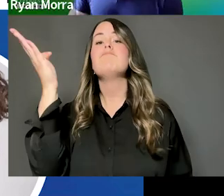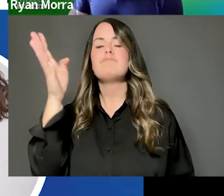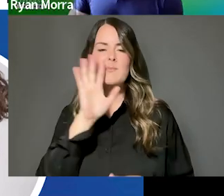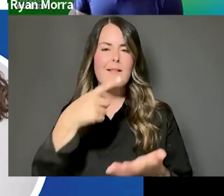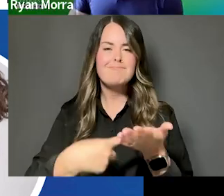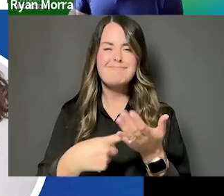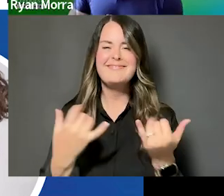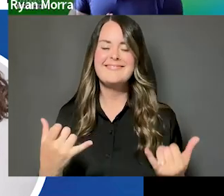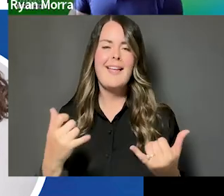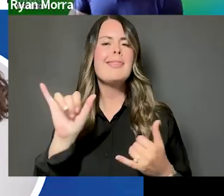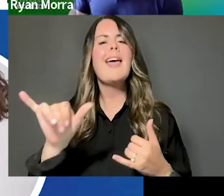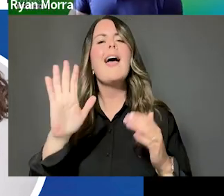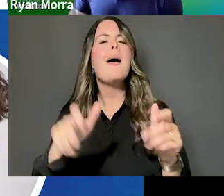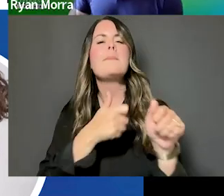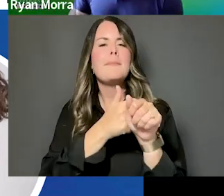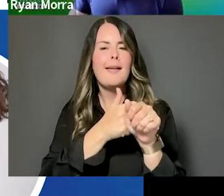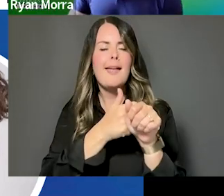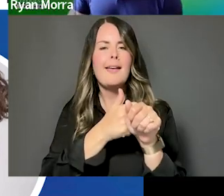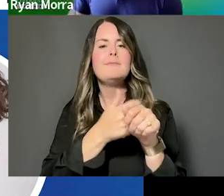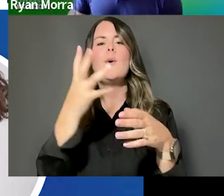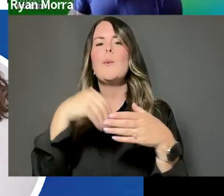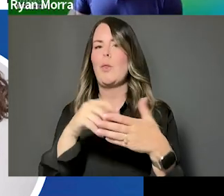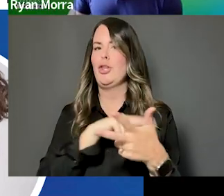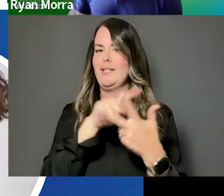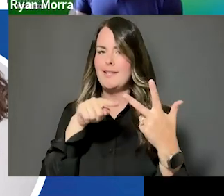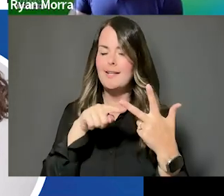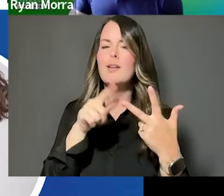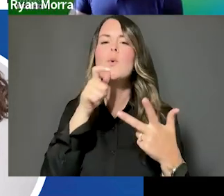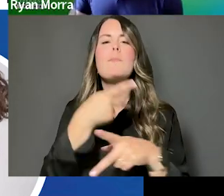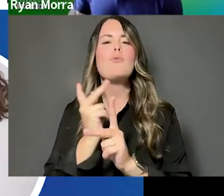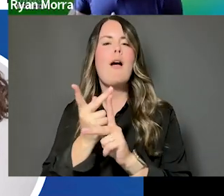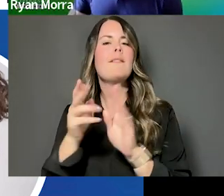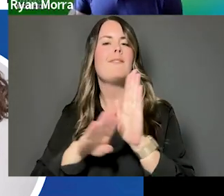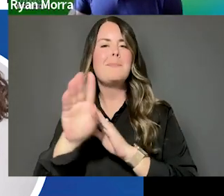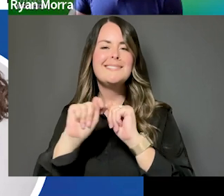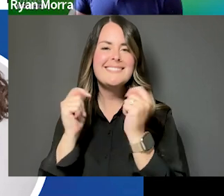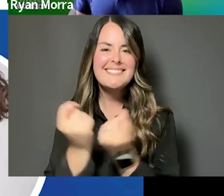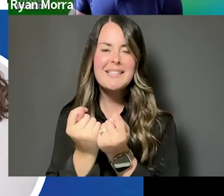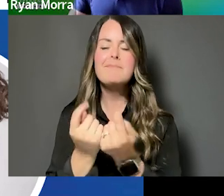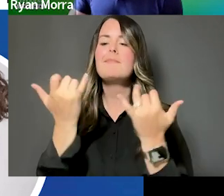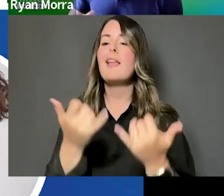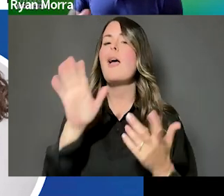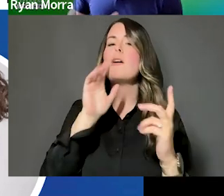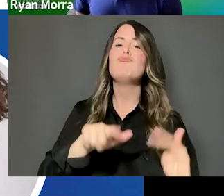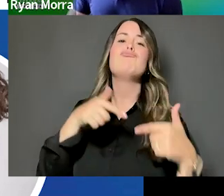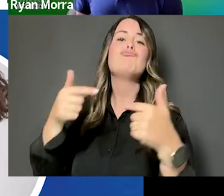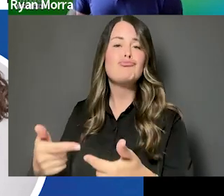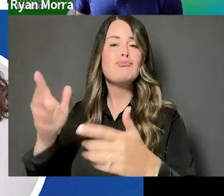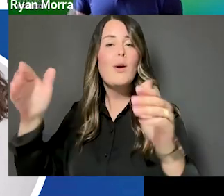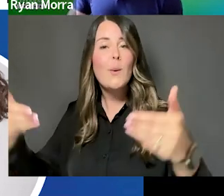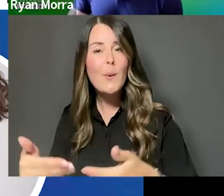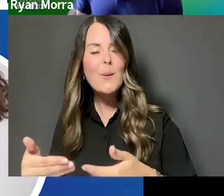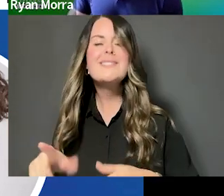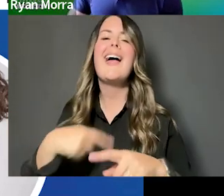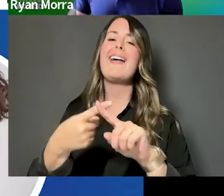Our group of presenters that will walk us through these high school curriculum updates includes 3 members of the product development team. I'll let each of them